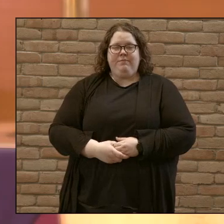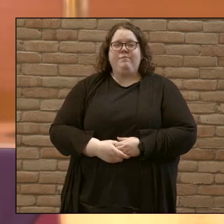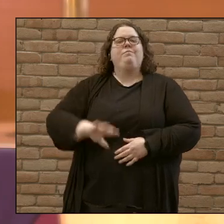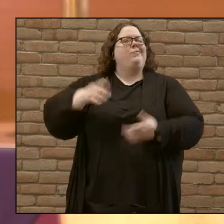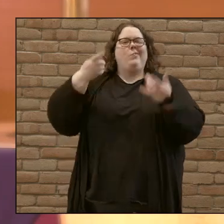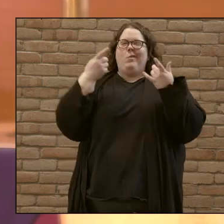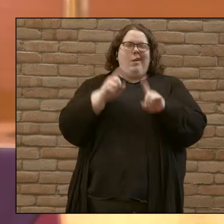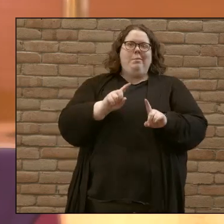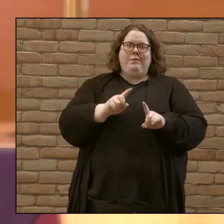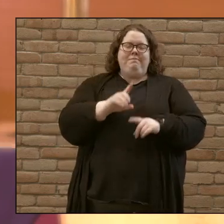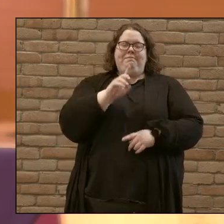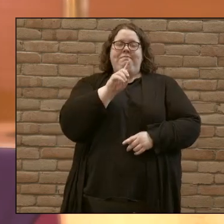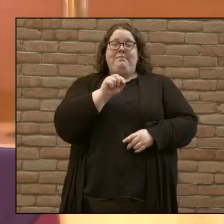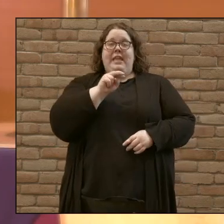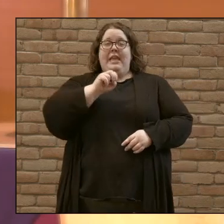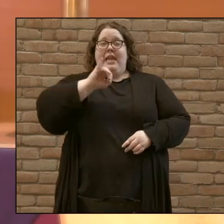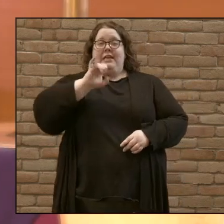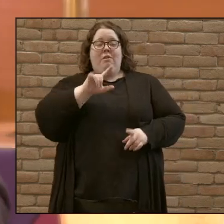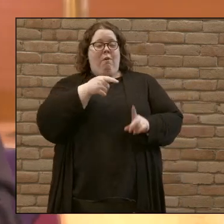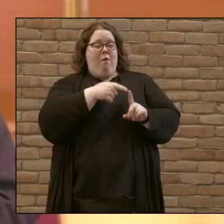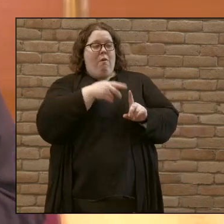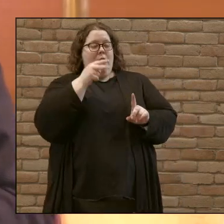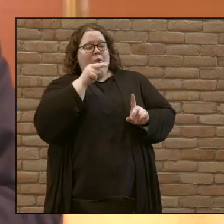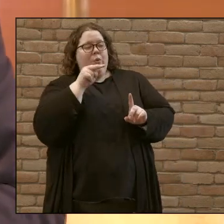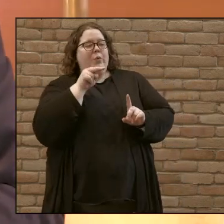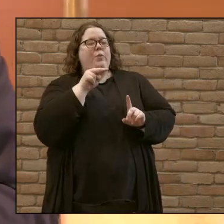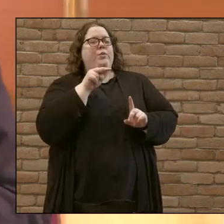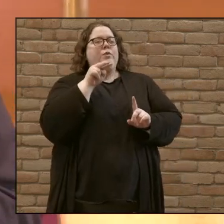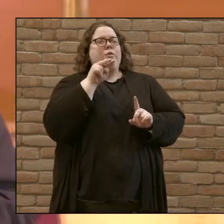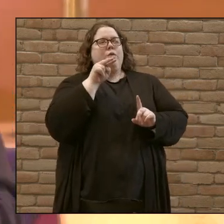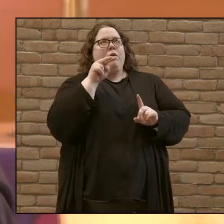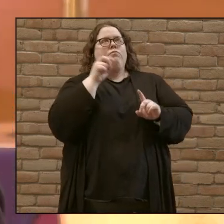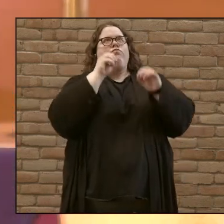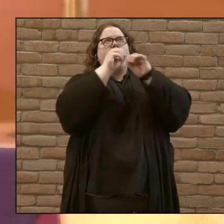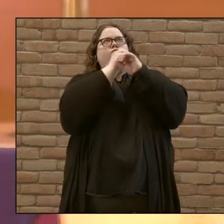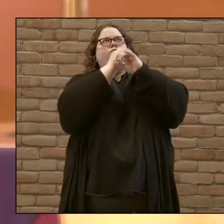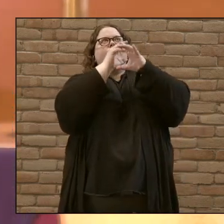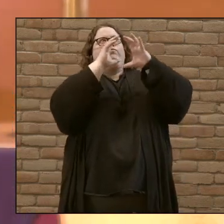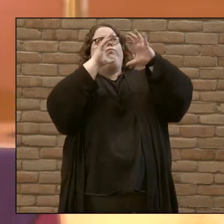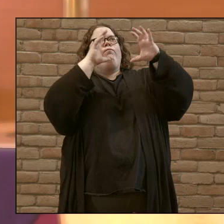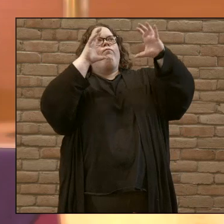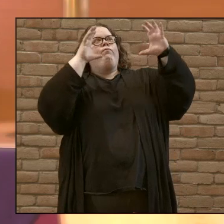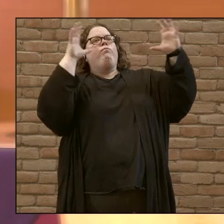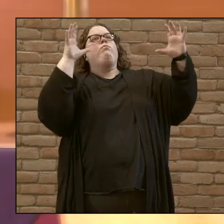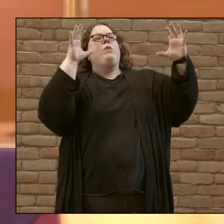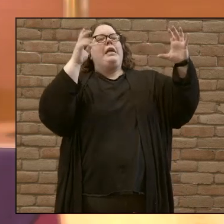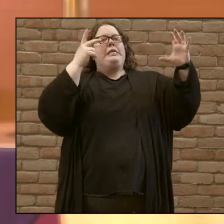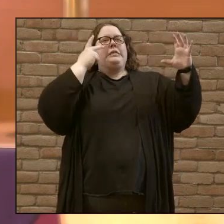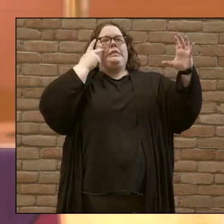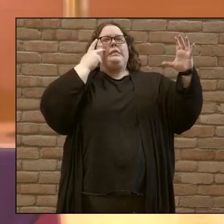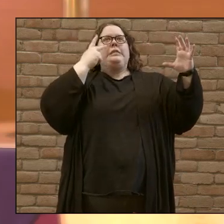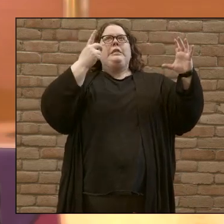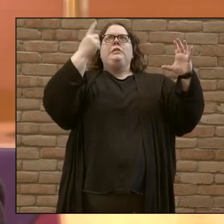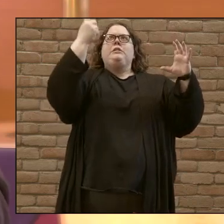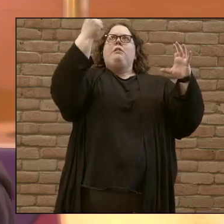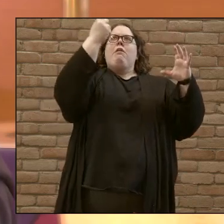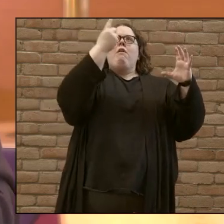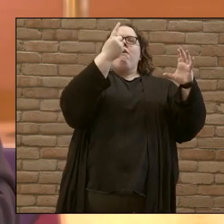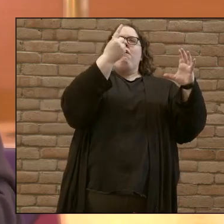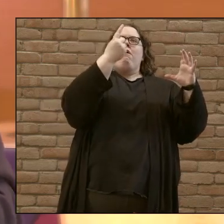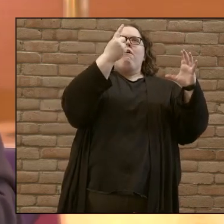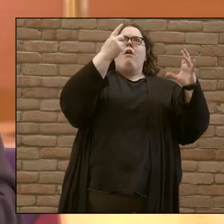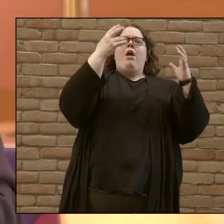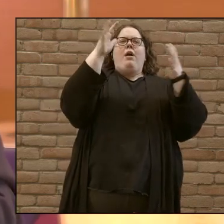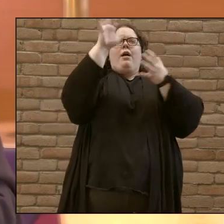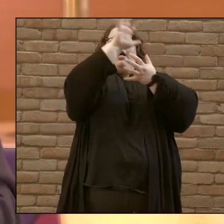Daniel looks and he sees in this vision the Son of Man, one like a Son of Man, coming on